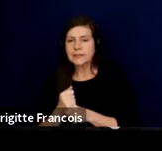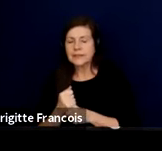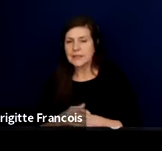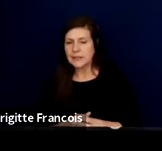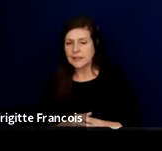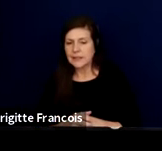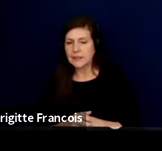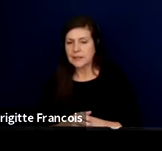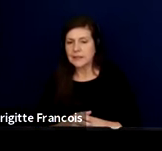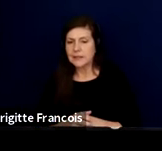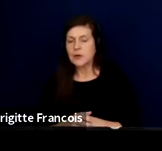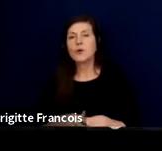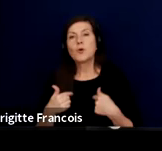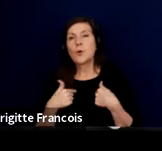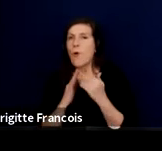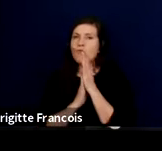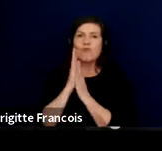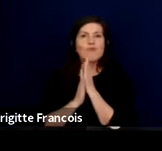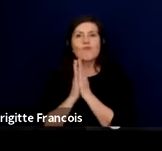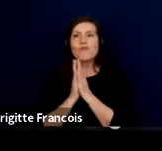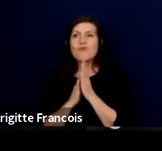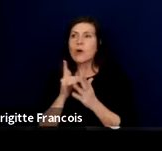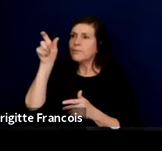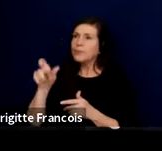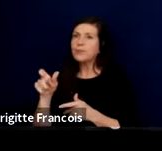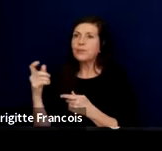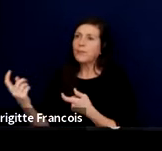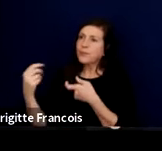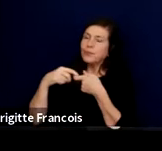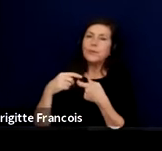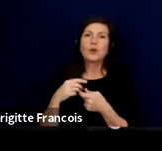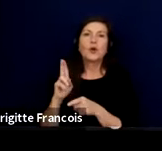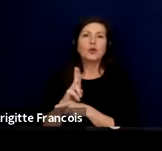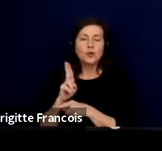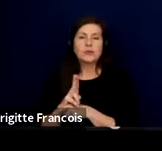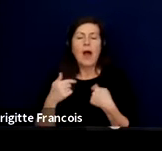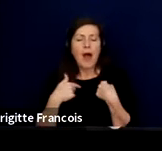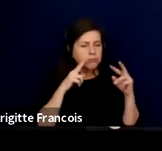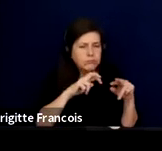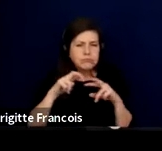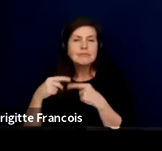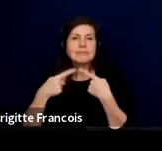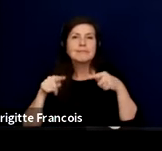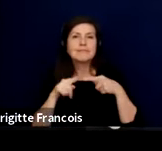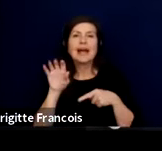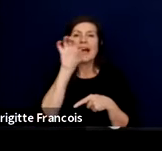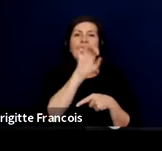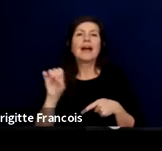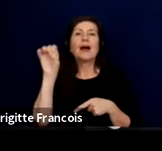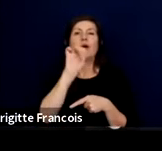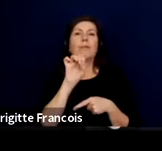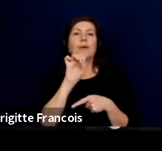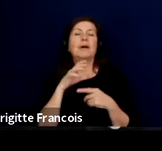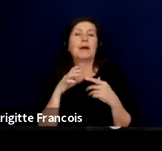So I'm very much interested in users, and I've been working with European projects where we try to bring in the requirements and try